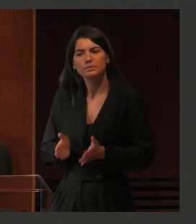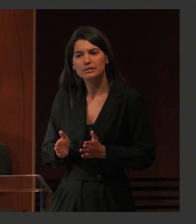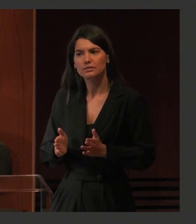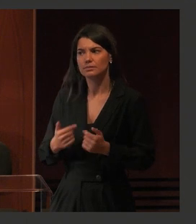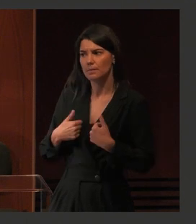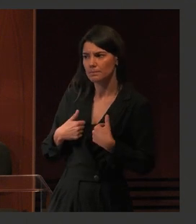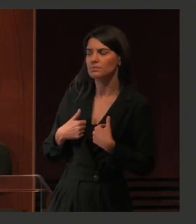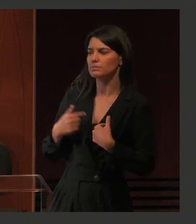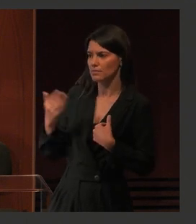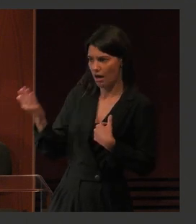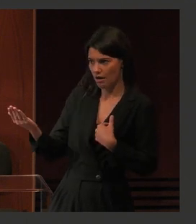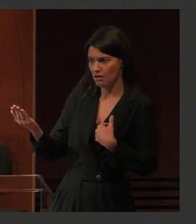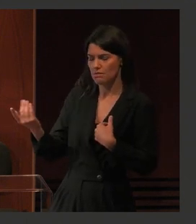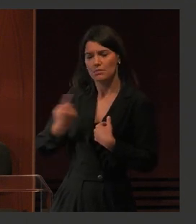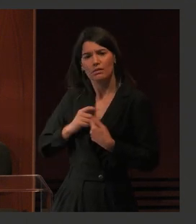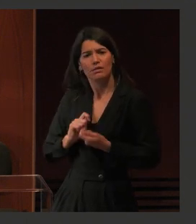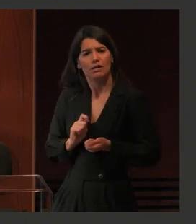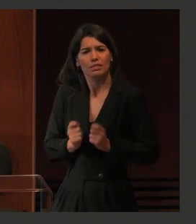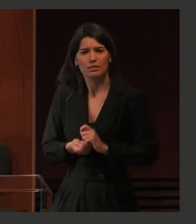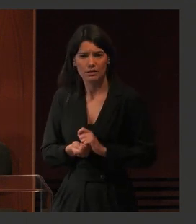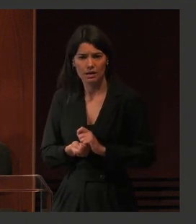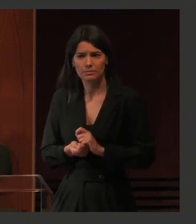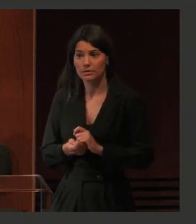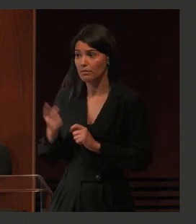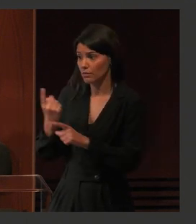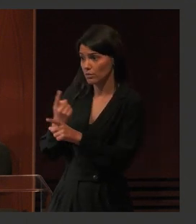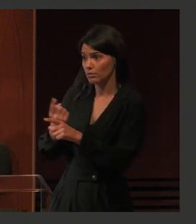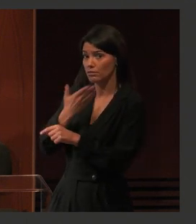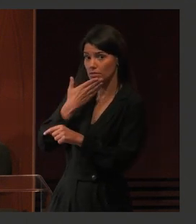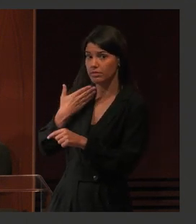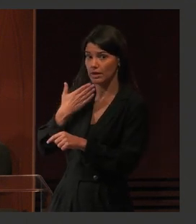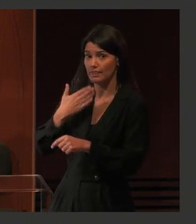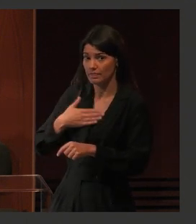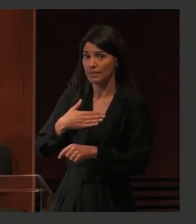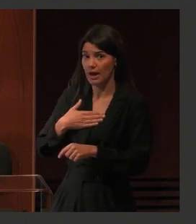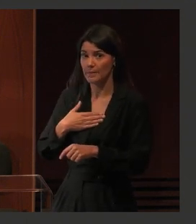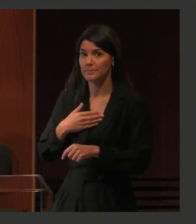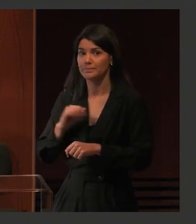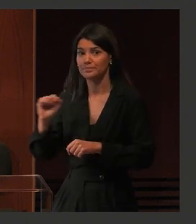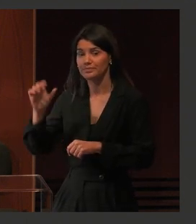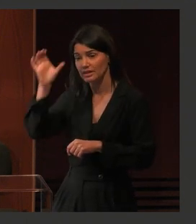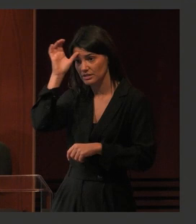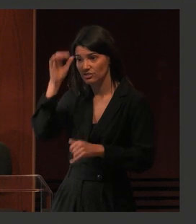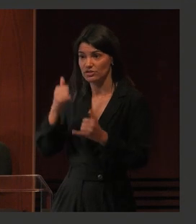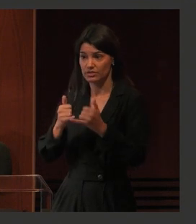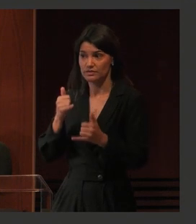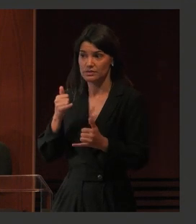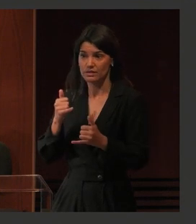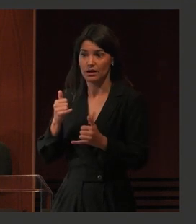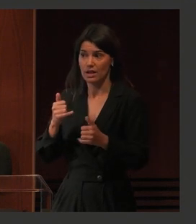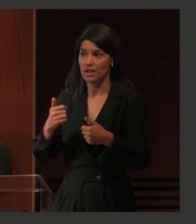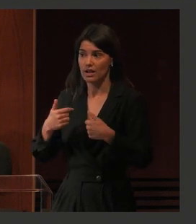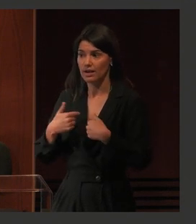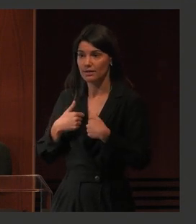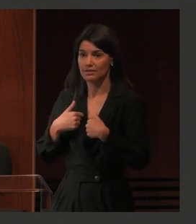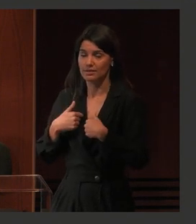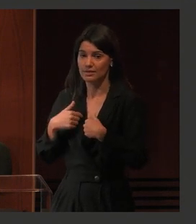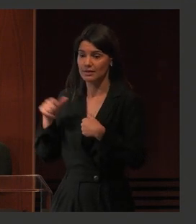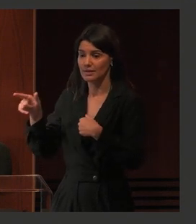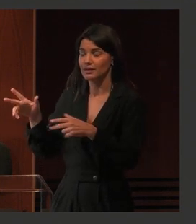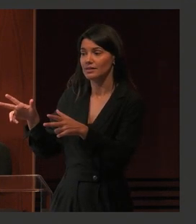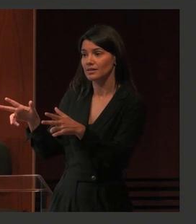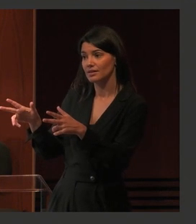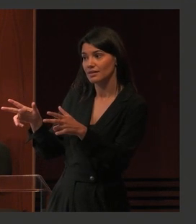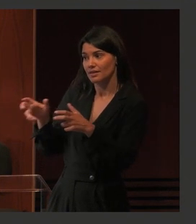useful for us through artificial intelligence, but we also should be a critical